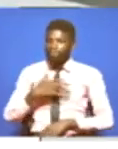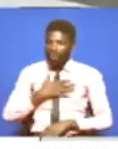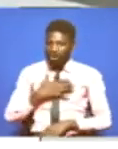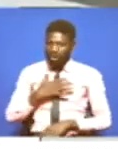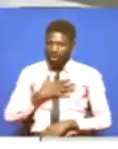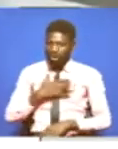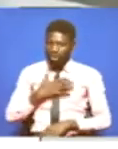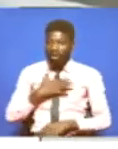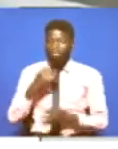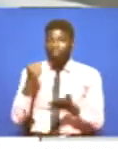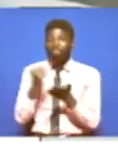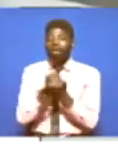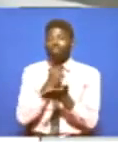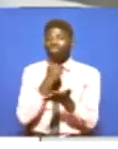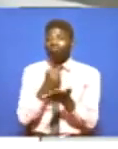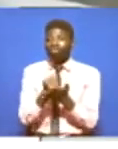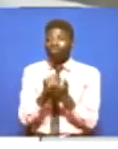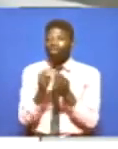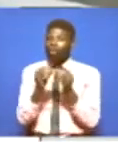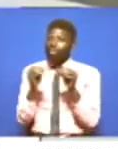passport for a long time.